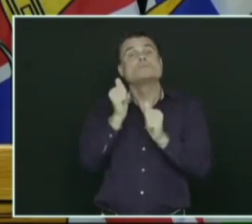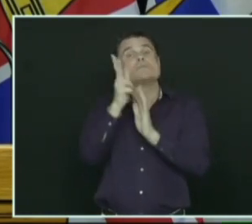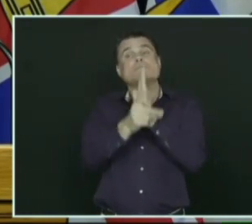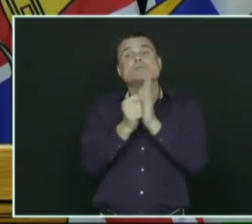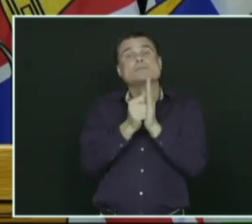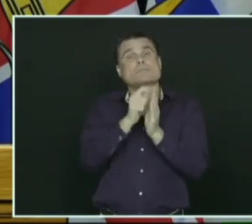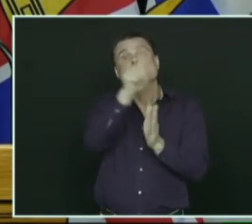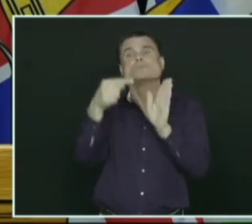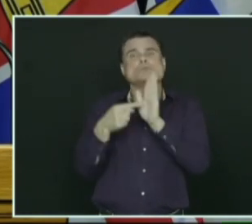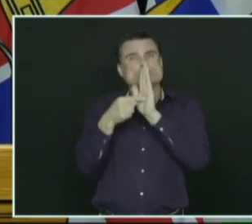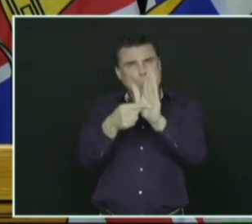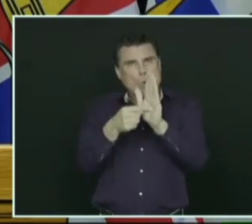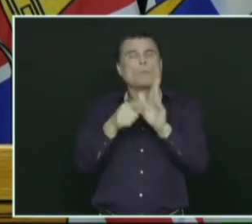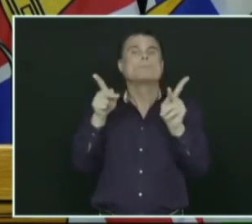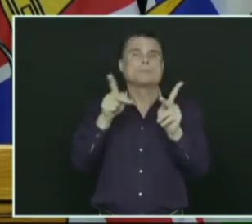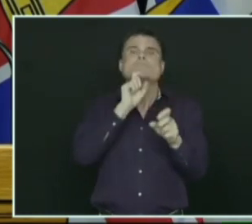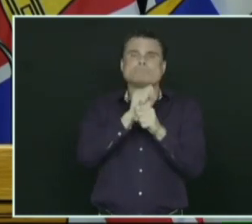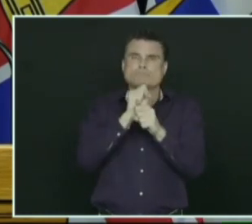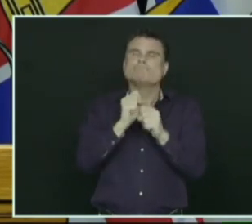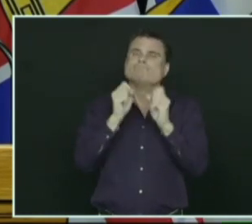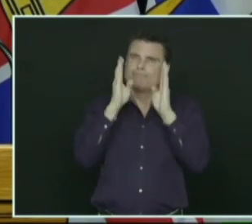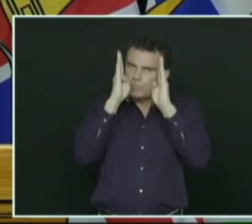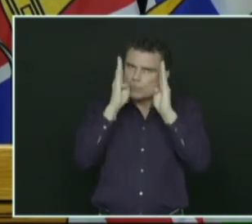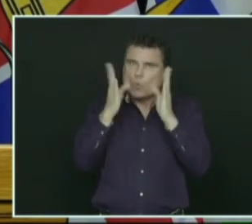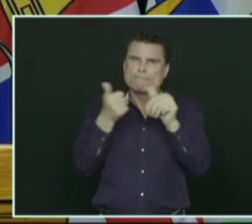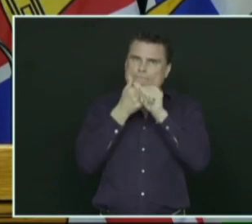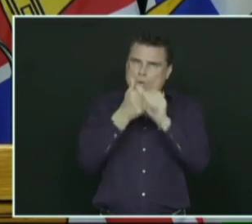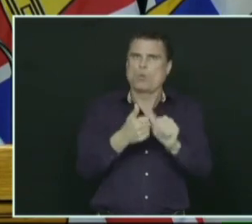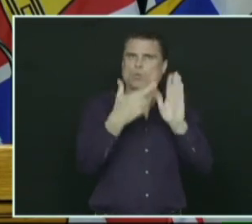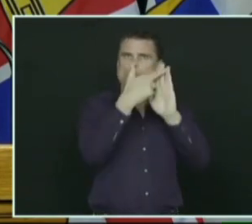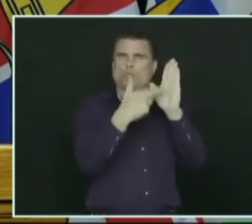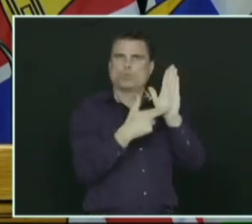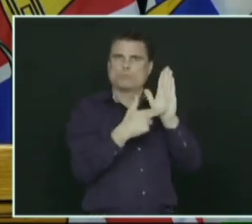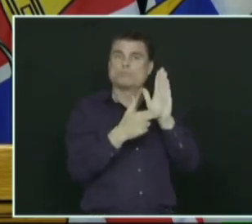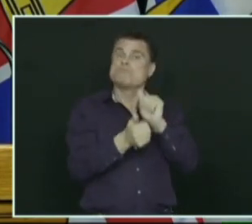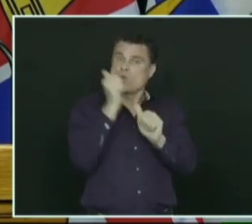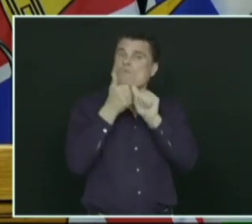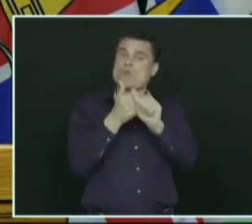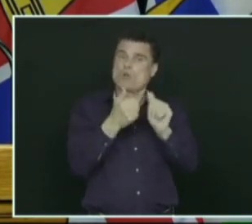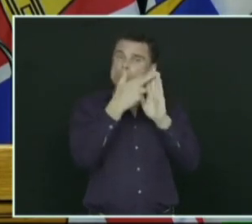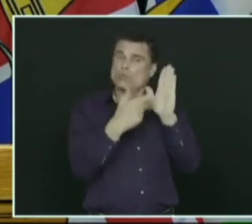be transmitted. And I'm really grateful that most people are following the rules.